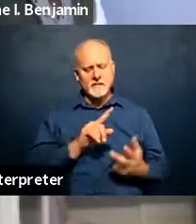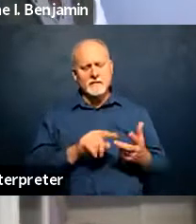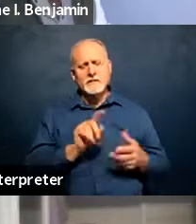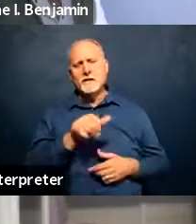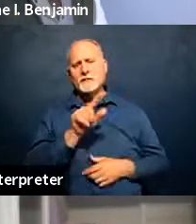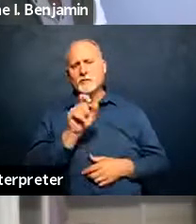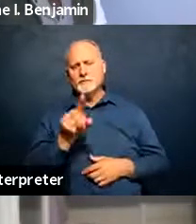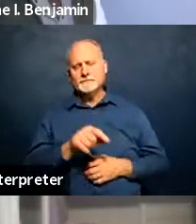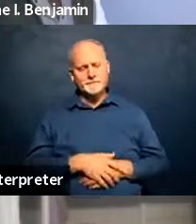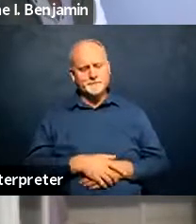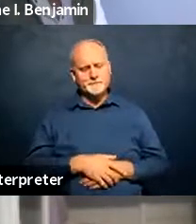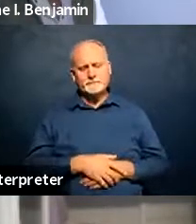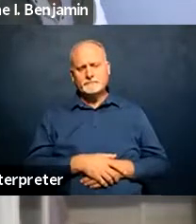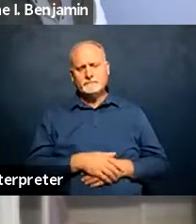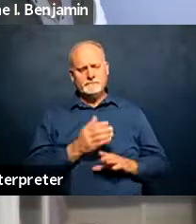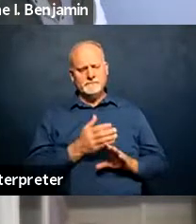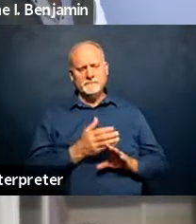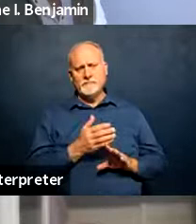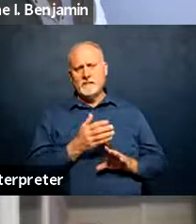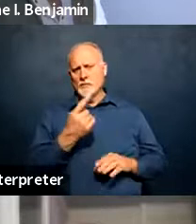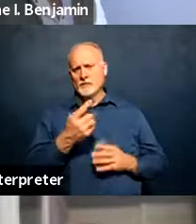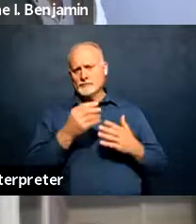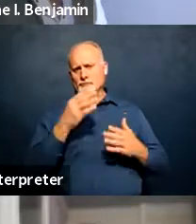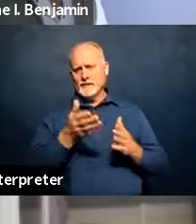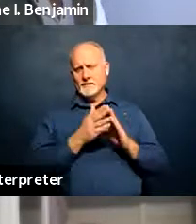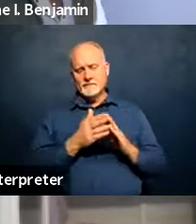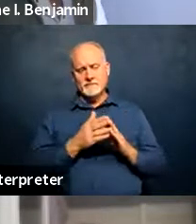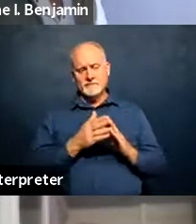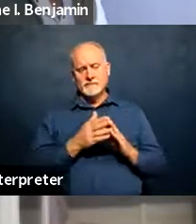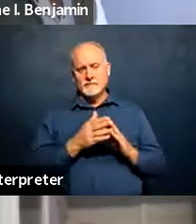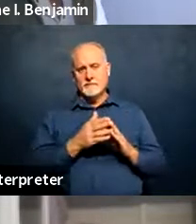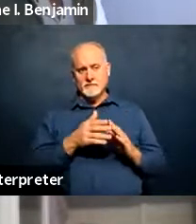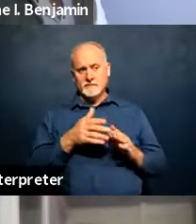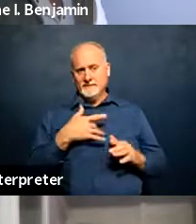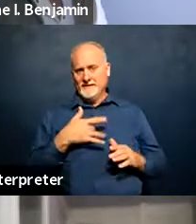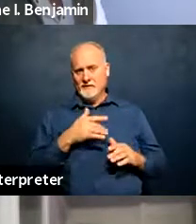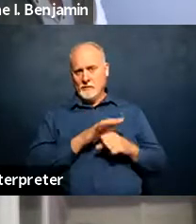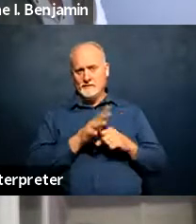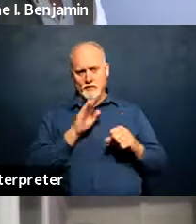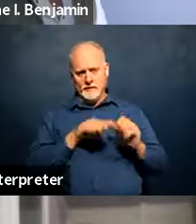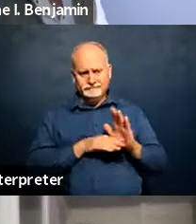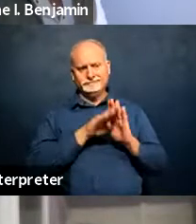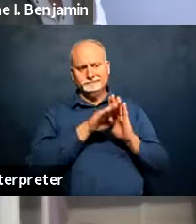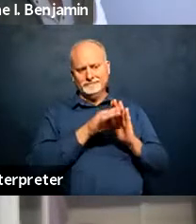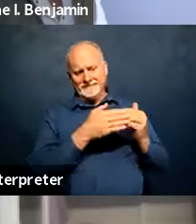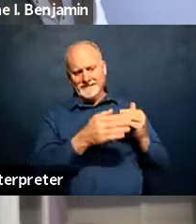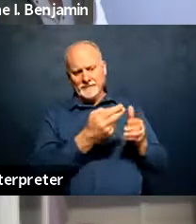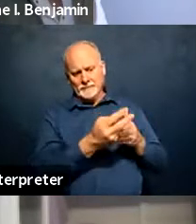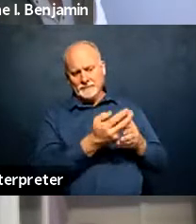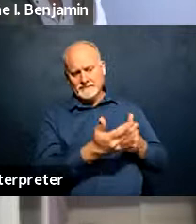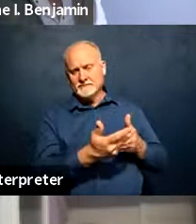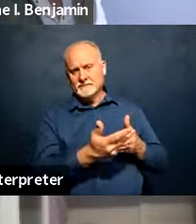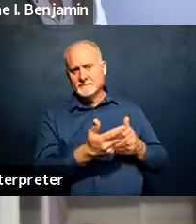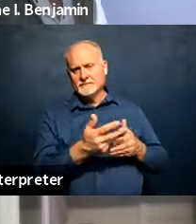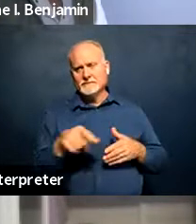in prior to the town hall. A student asked, with the anticipated surge in COVID cases in the next few weeks and associated strain on